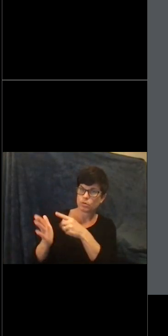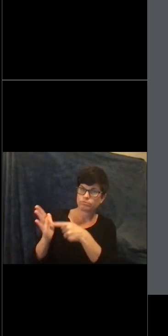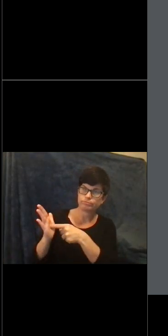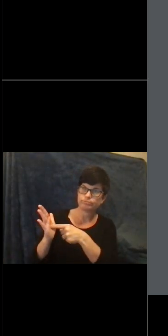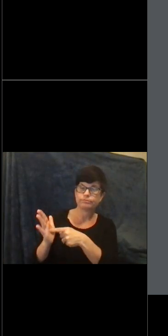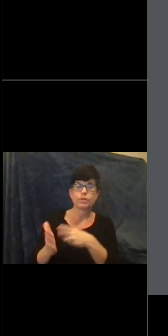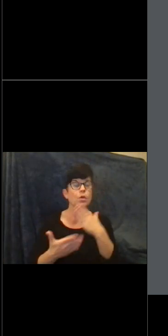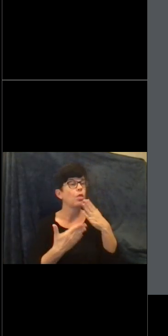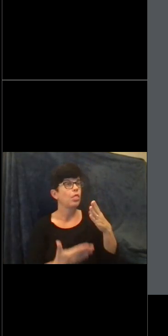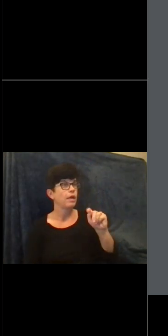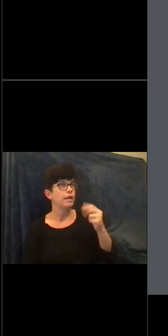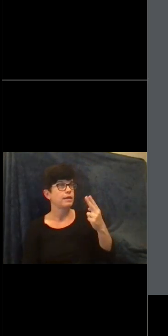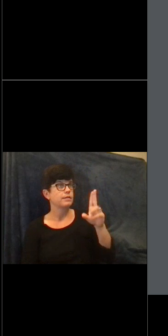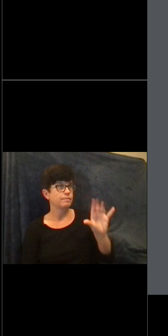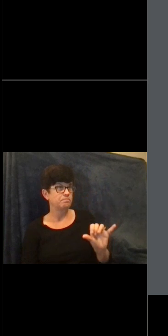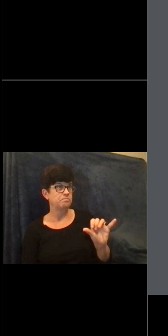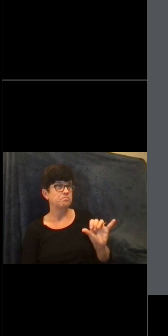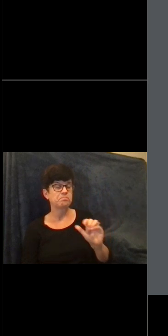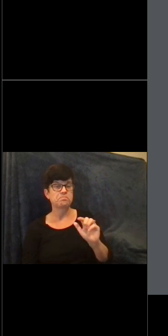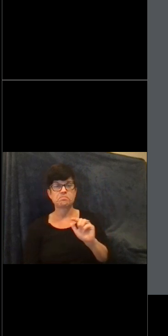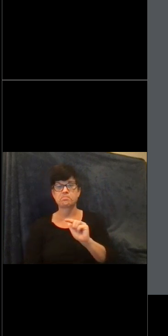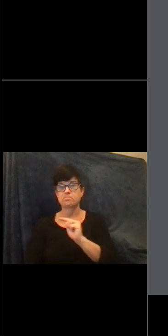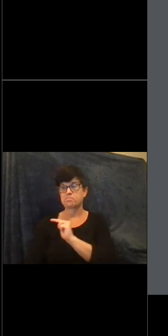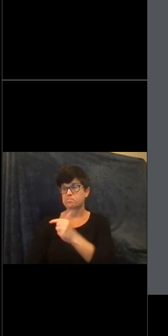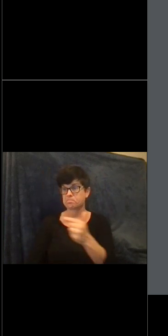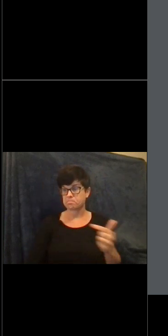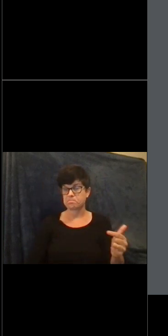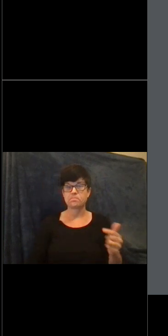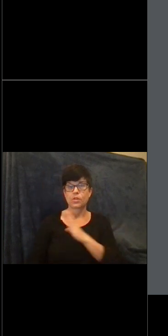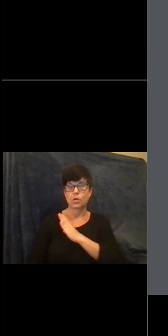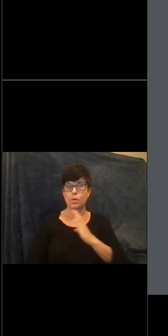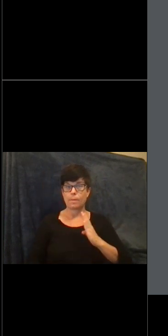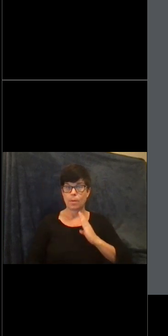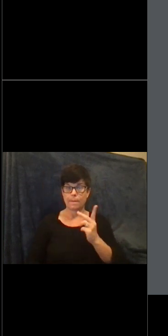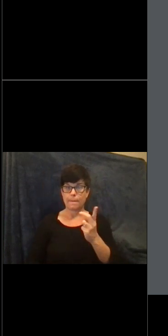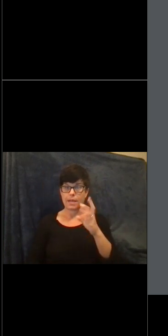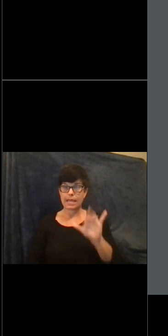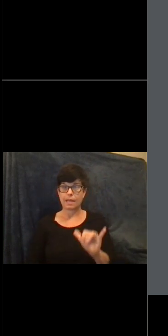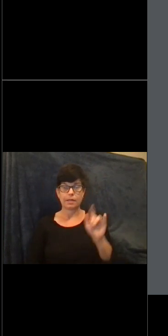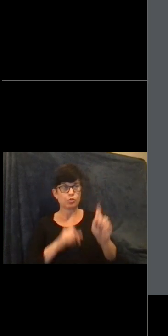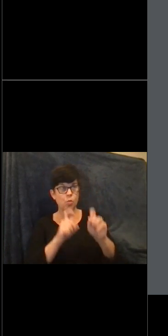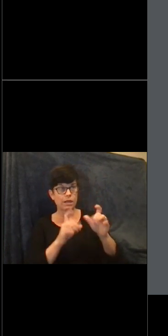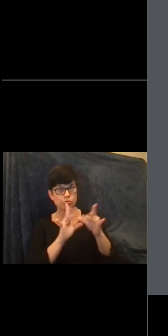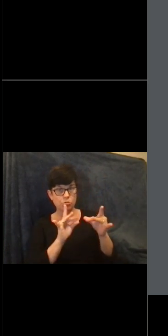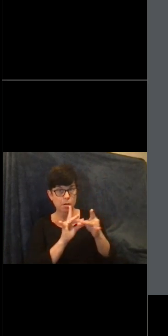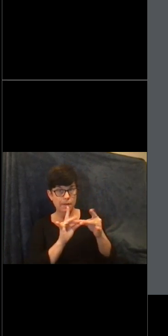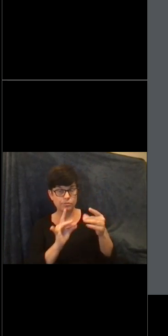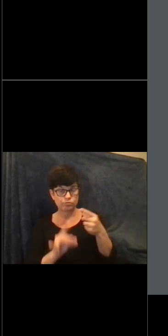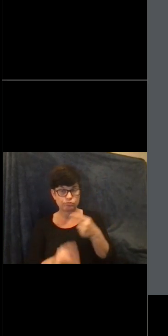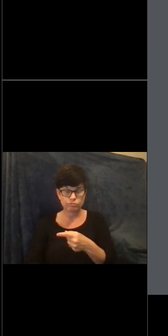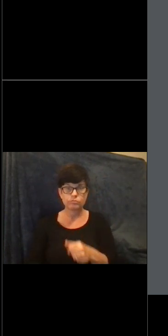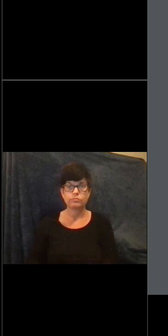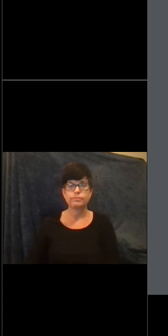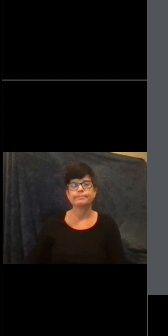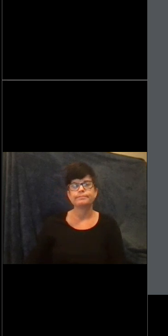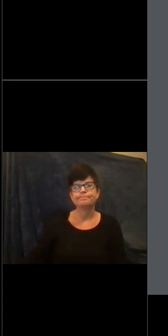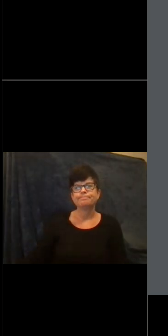Thank you, Twee. Let's turn to my colleagues. Let's begin with Board Member Kelly, if you have any questions or comments.